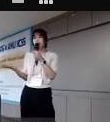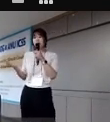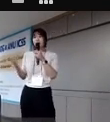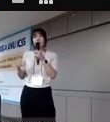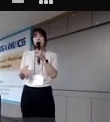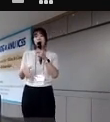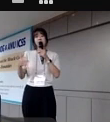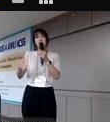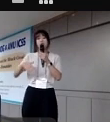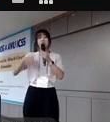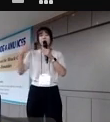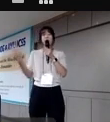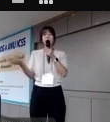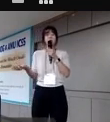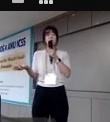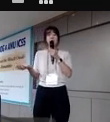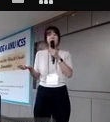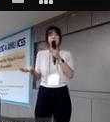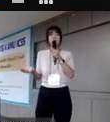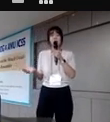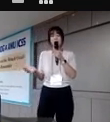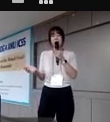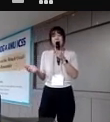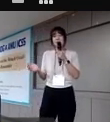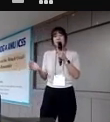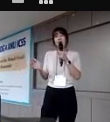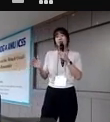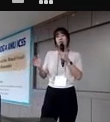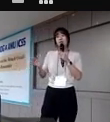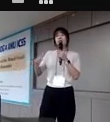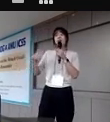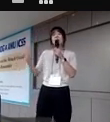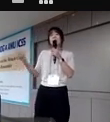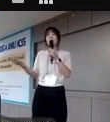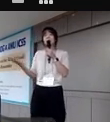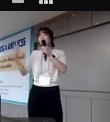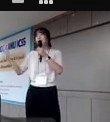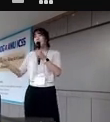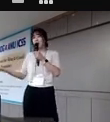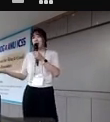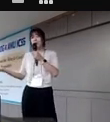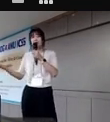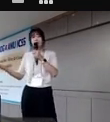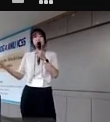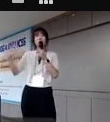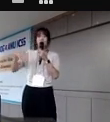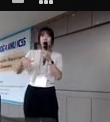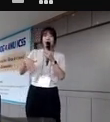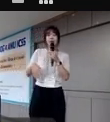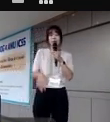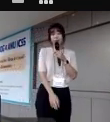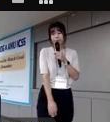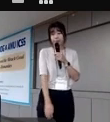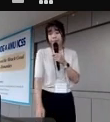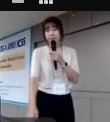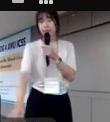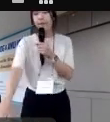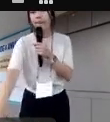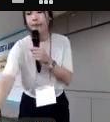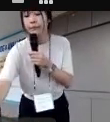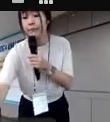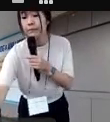verb. Instead, it's just a gestural construction that signers may decide to produce or not.